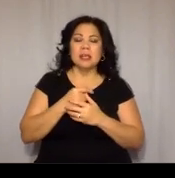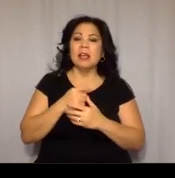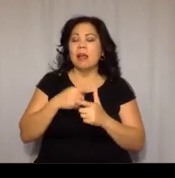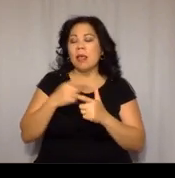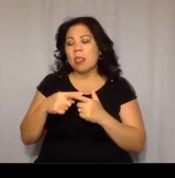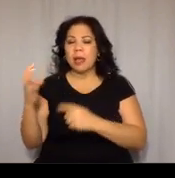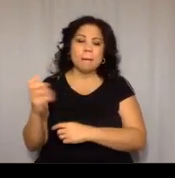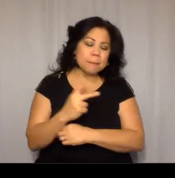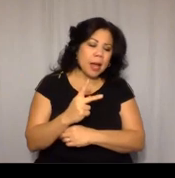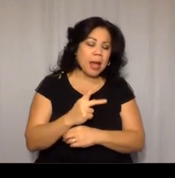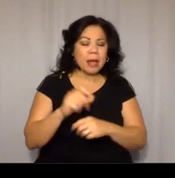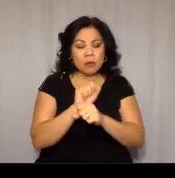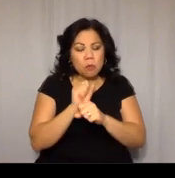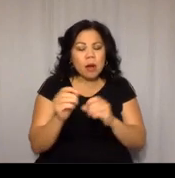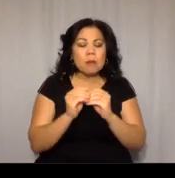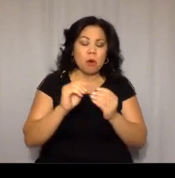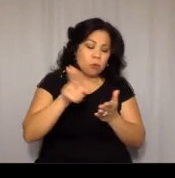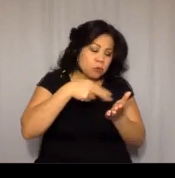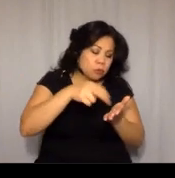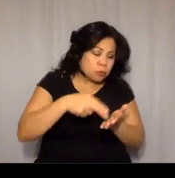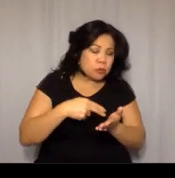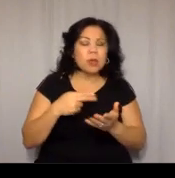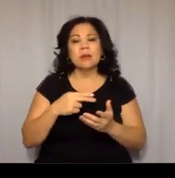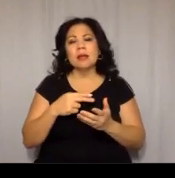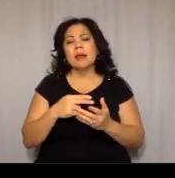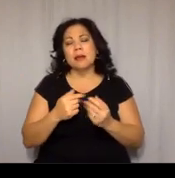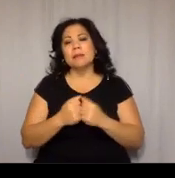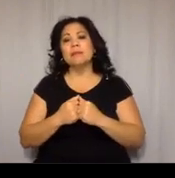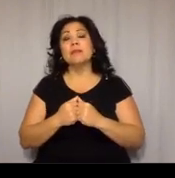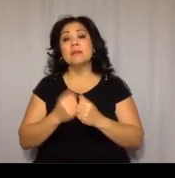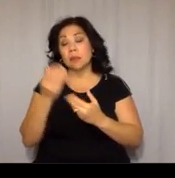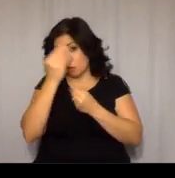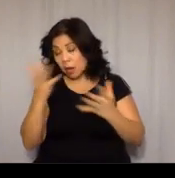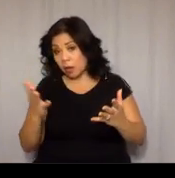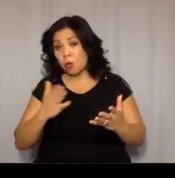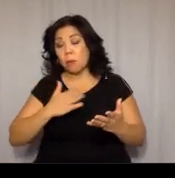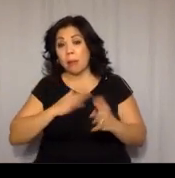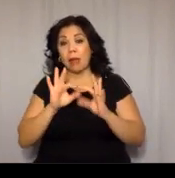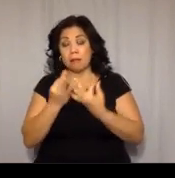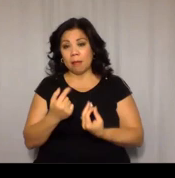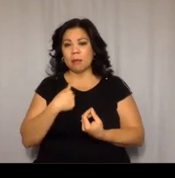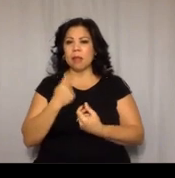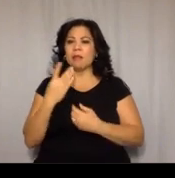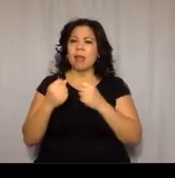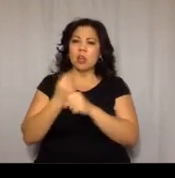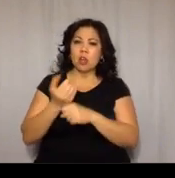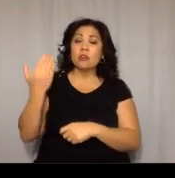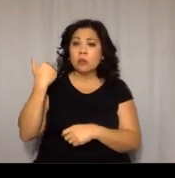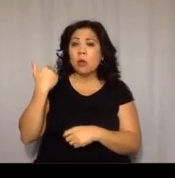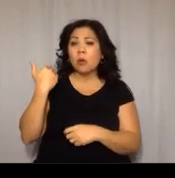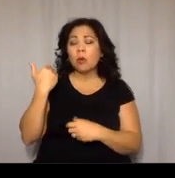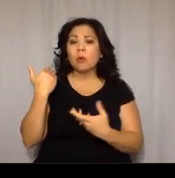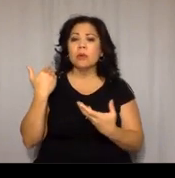and then bring it out later. As a matter of fact, I want to share with you that my family and I, several years ago, 4 years ago now